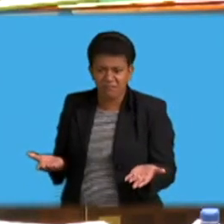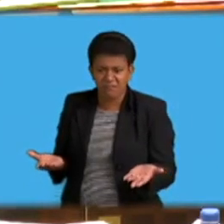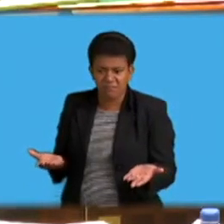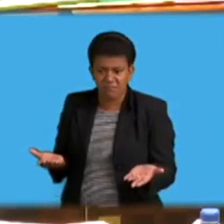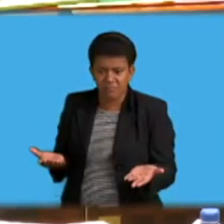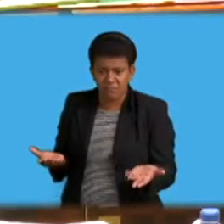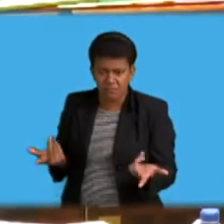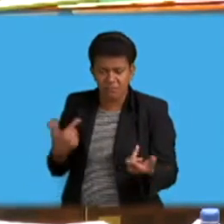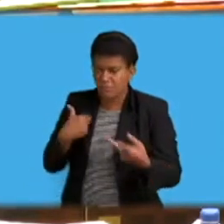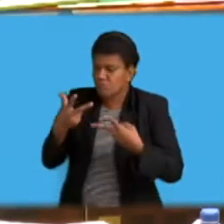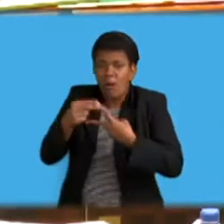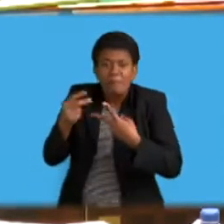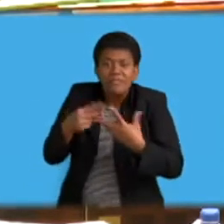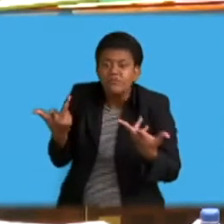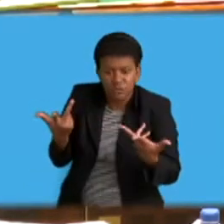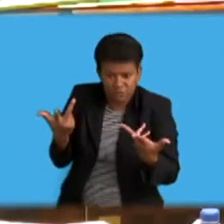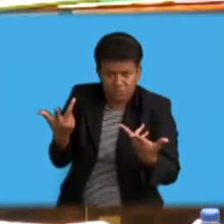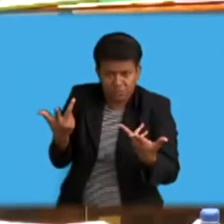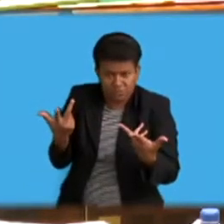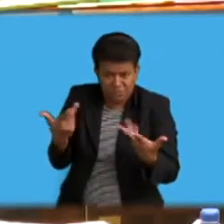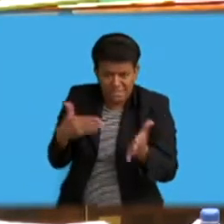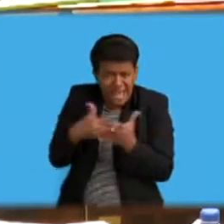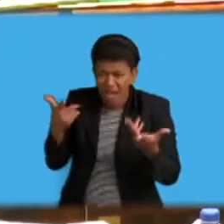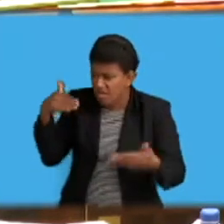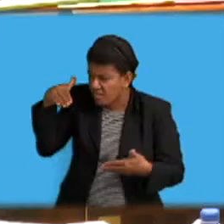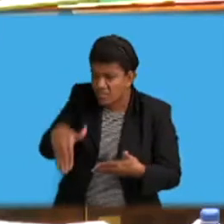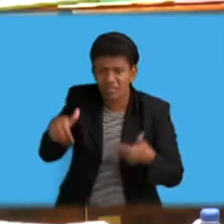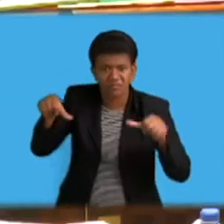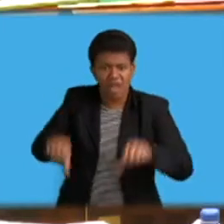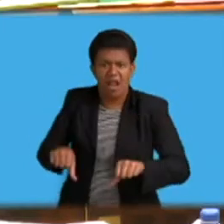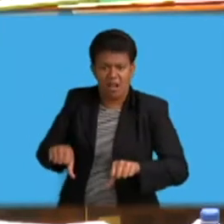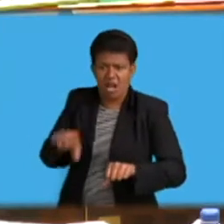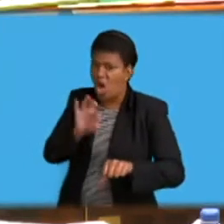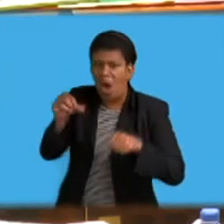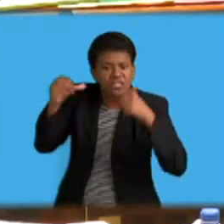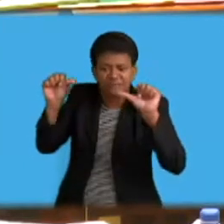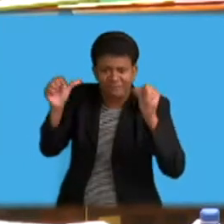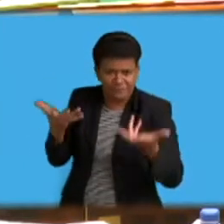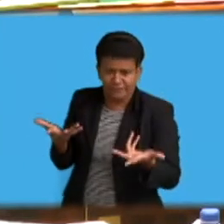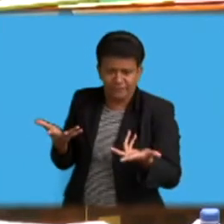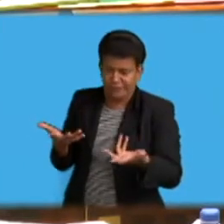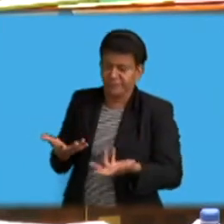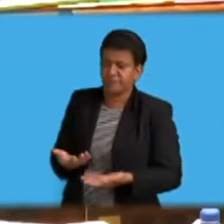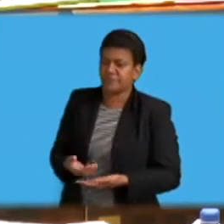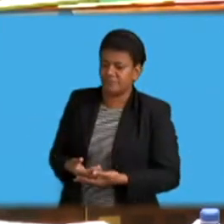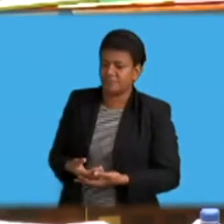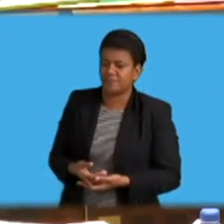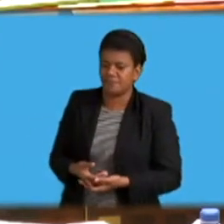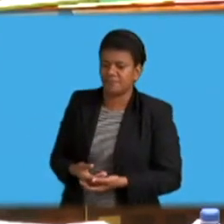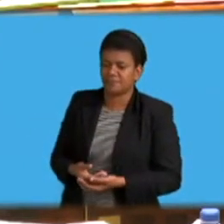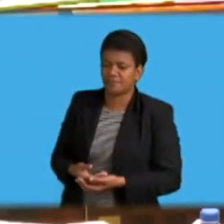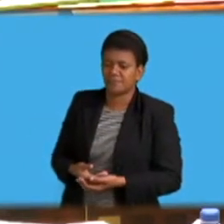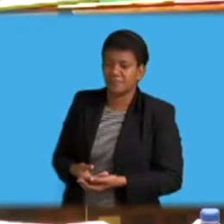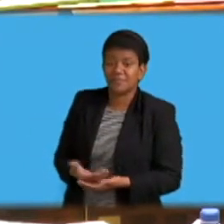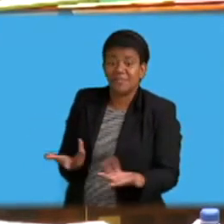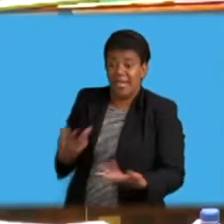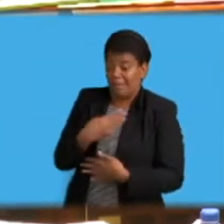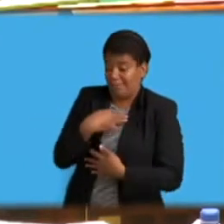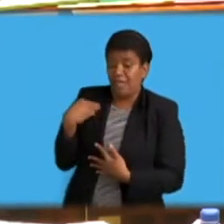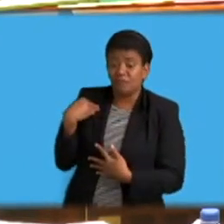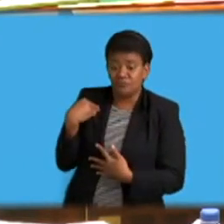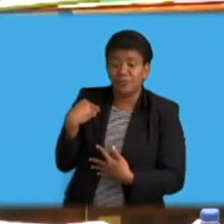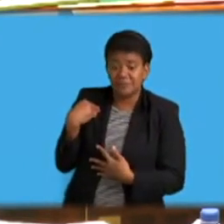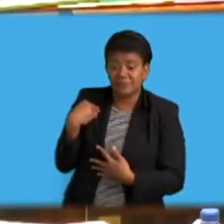is a shining example of questionable approaches by the Minister of Education. The minister is better placed reverting